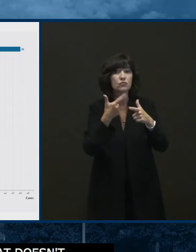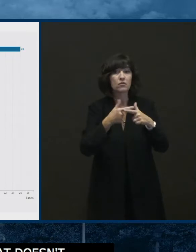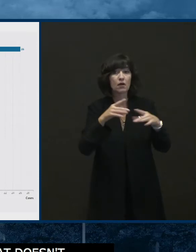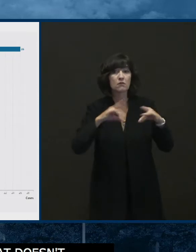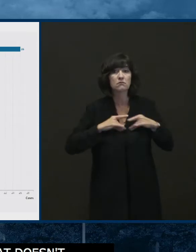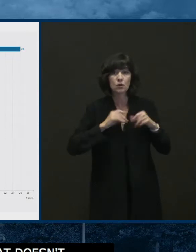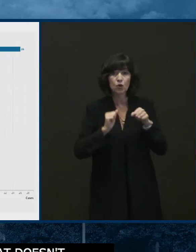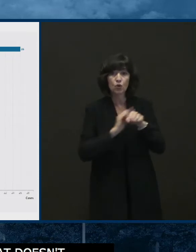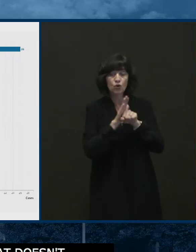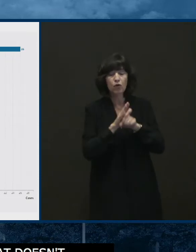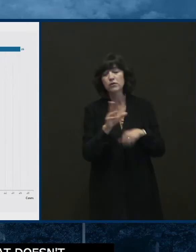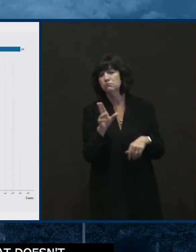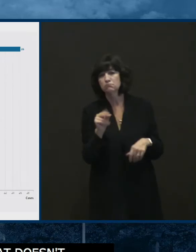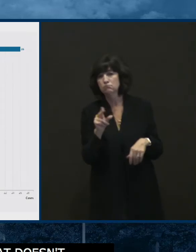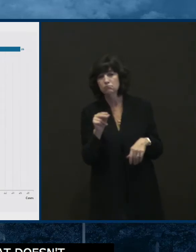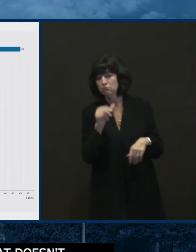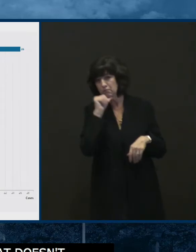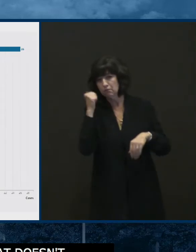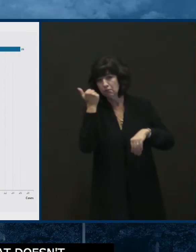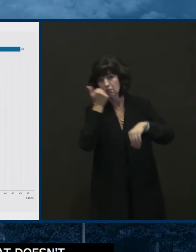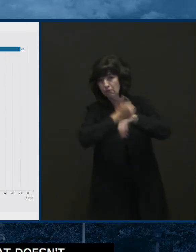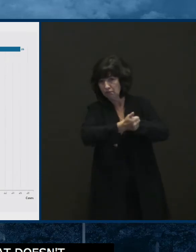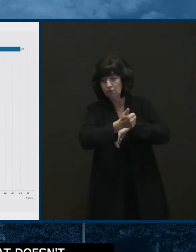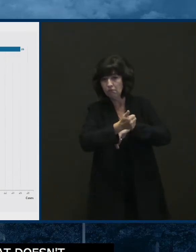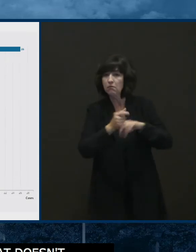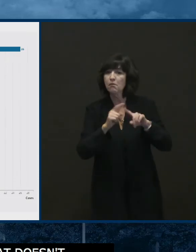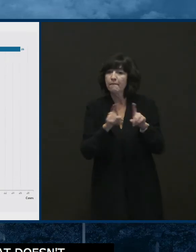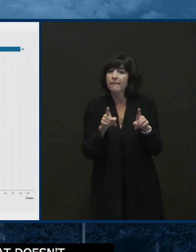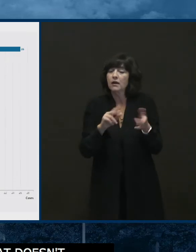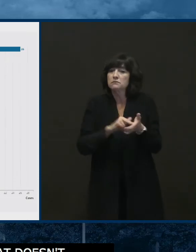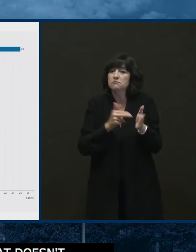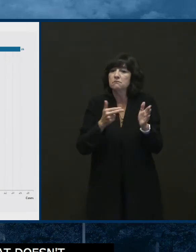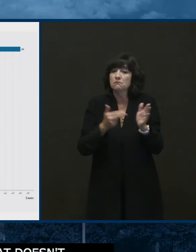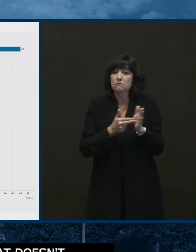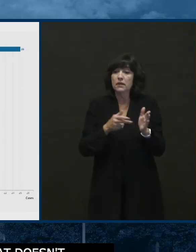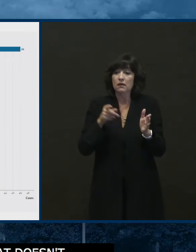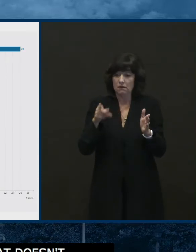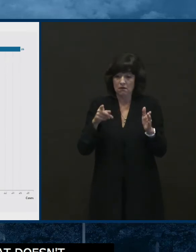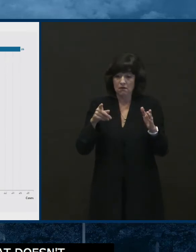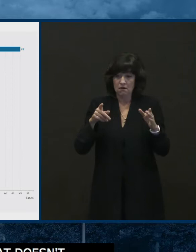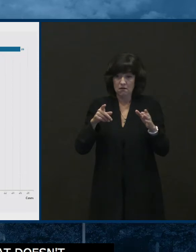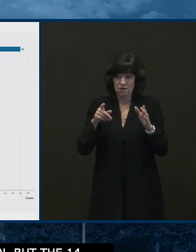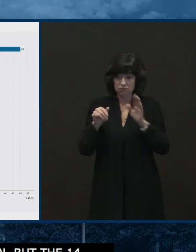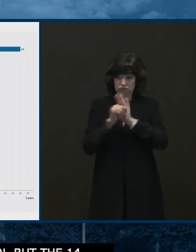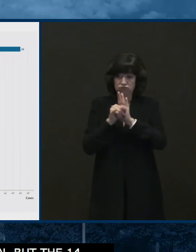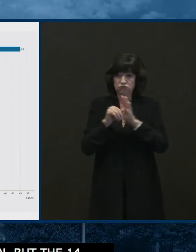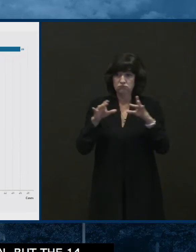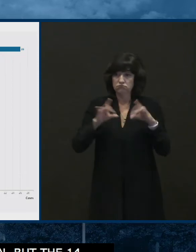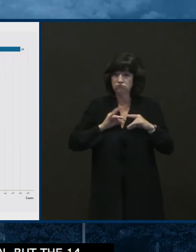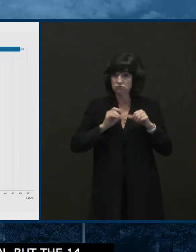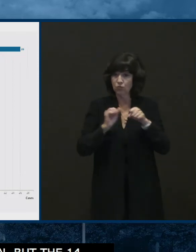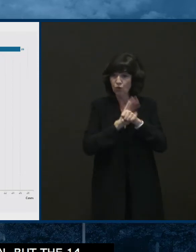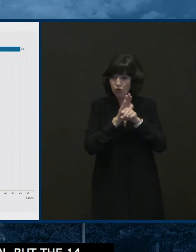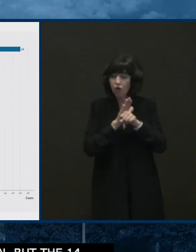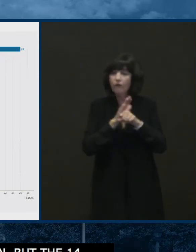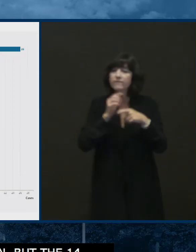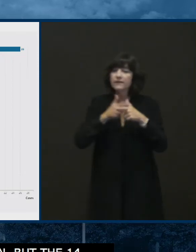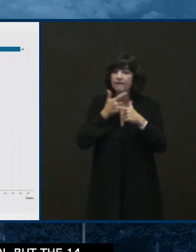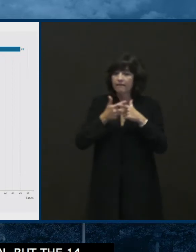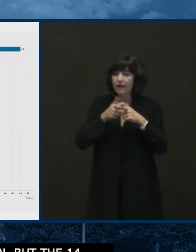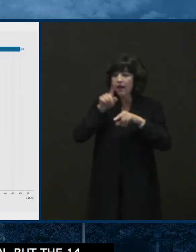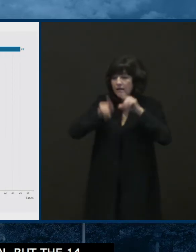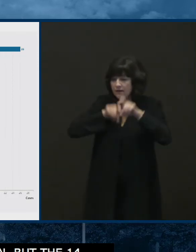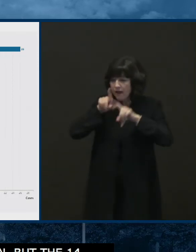to becoming positive, they were in one of those venues. Additionally, events are,